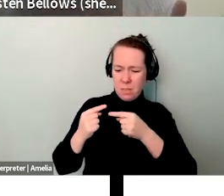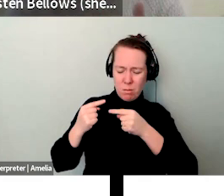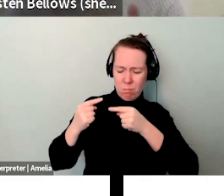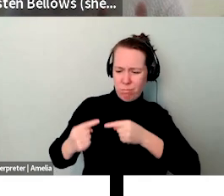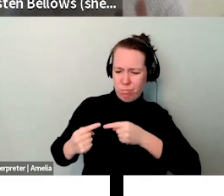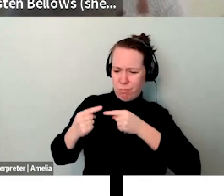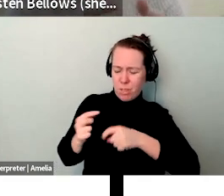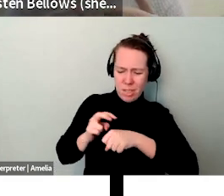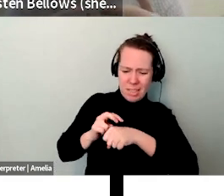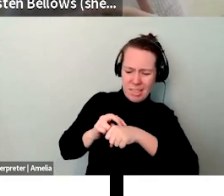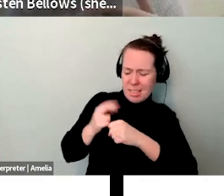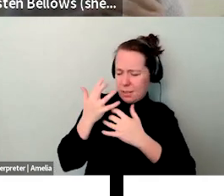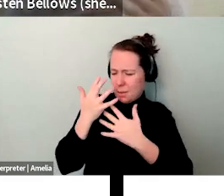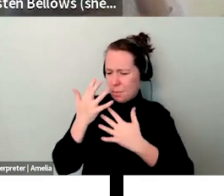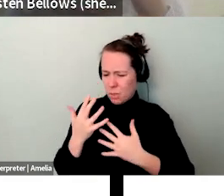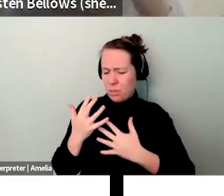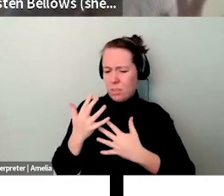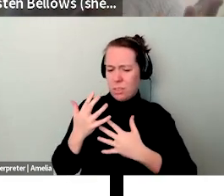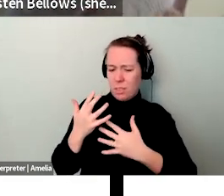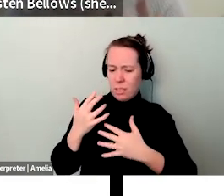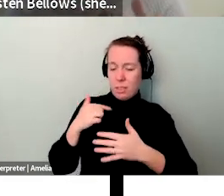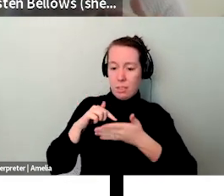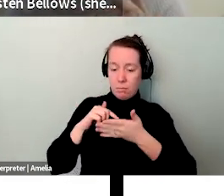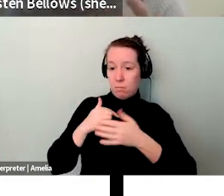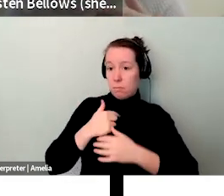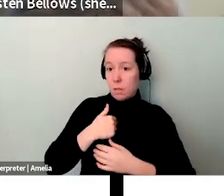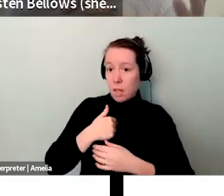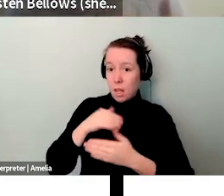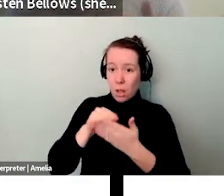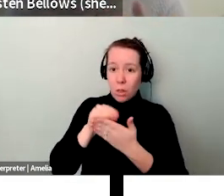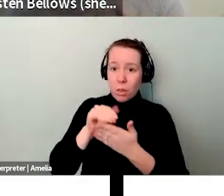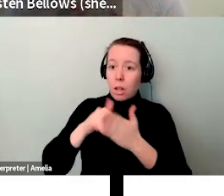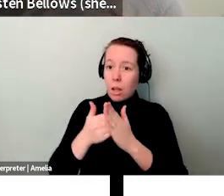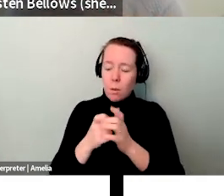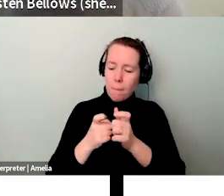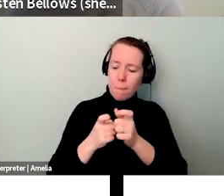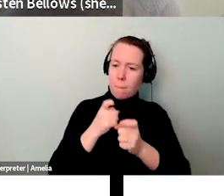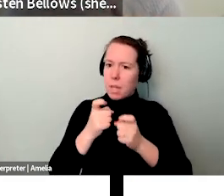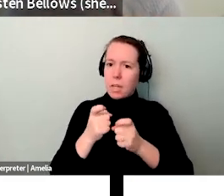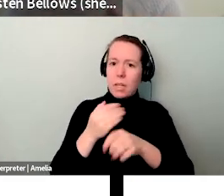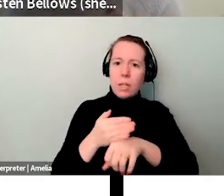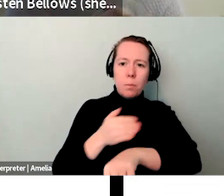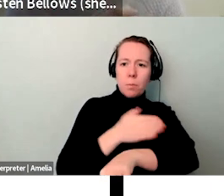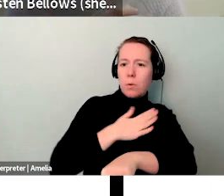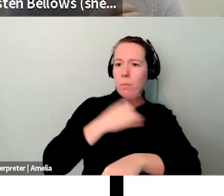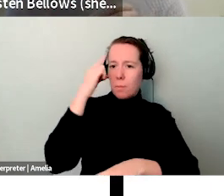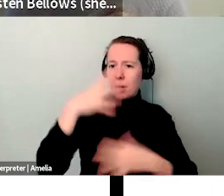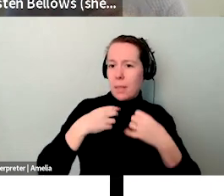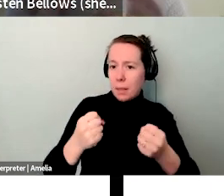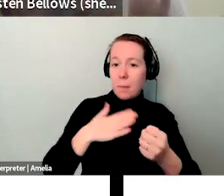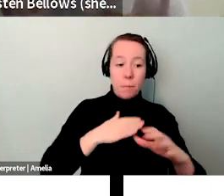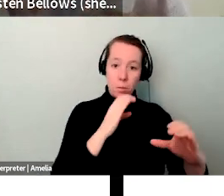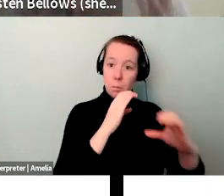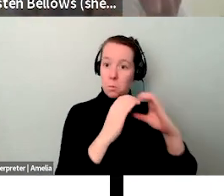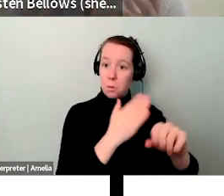I've worked very hard to learn skills about how to manage all of that and improve my communication skills.